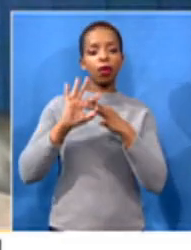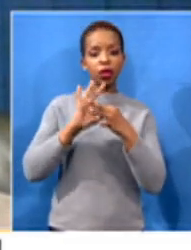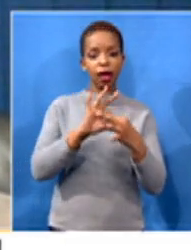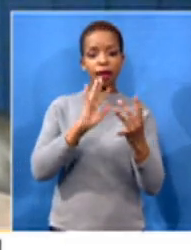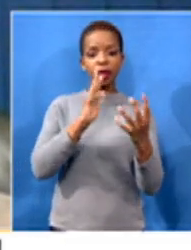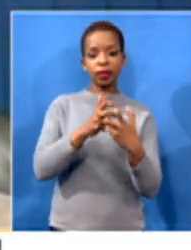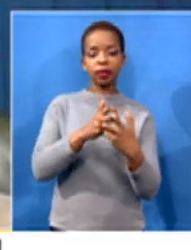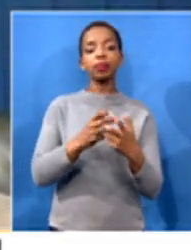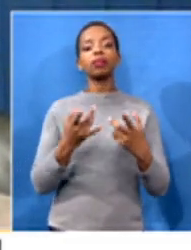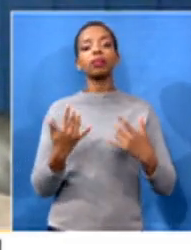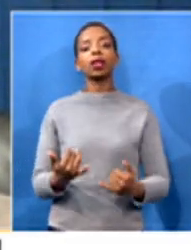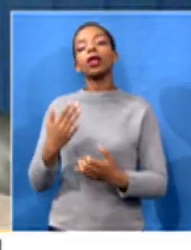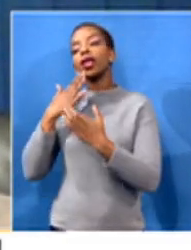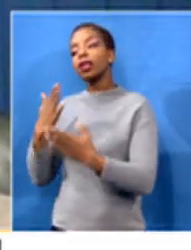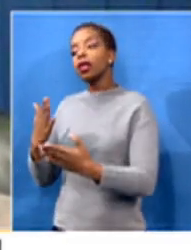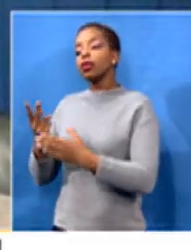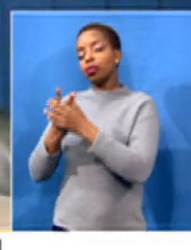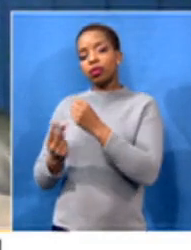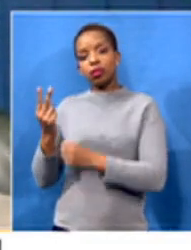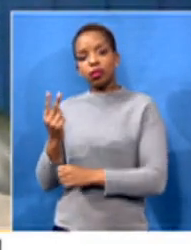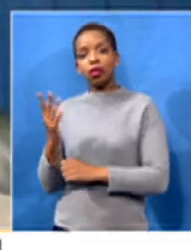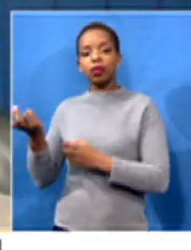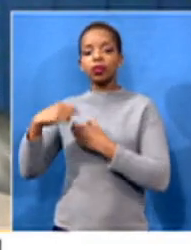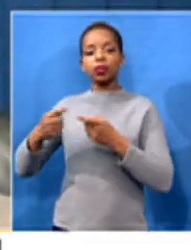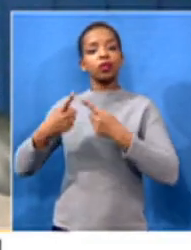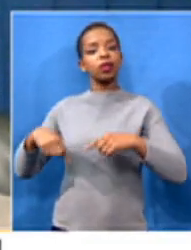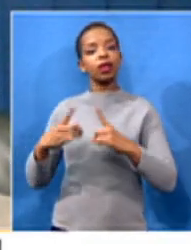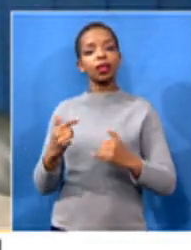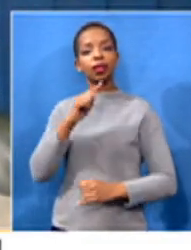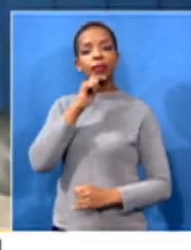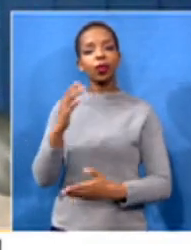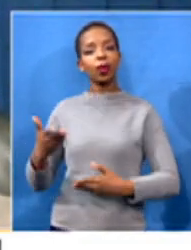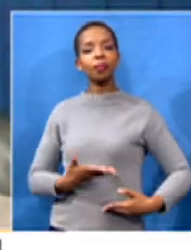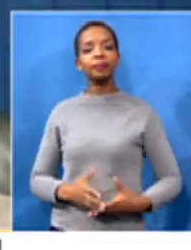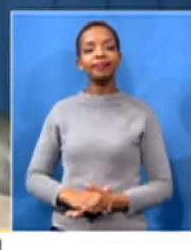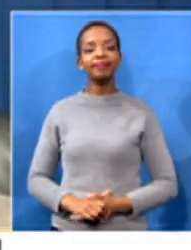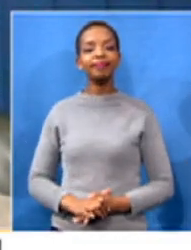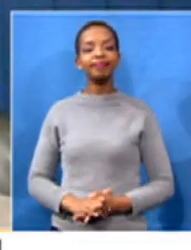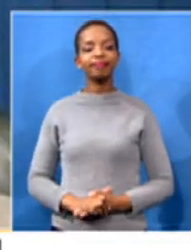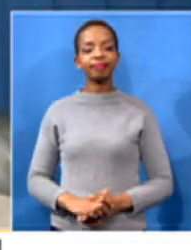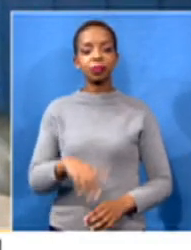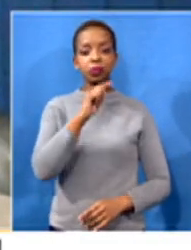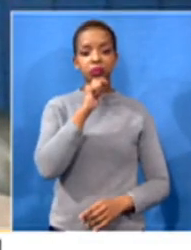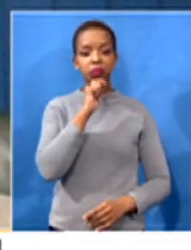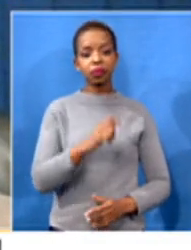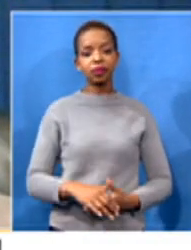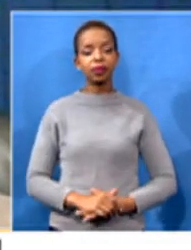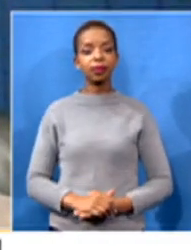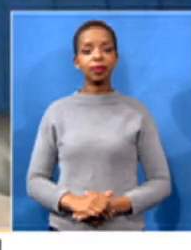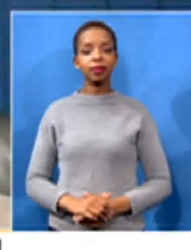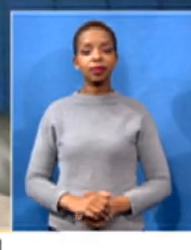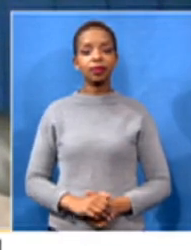Commission. Thanks so much to both of you for joining us this morning, and welcome to Morning Live. Good morning.